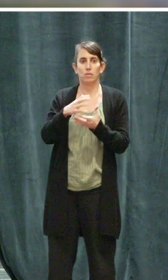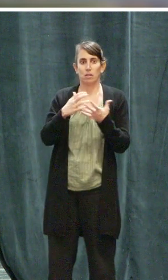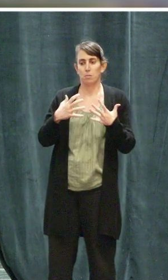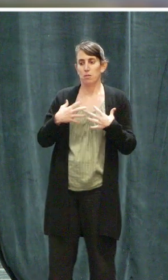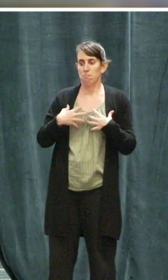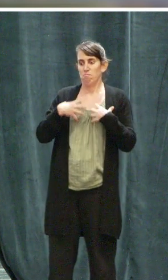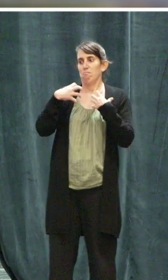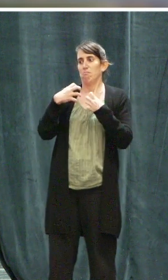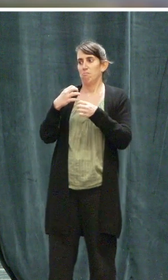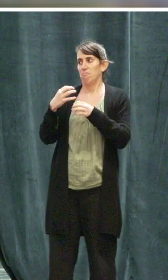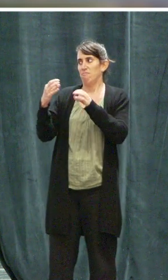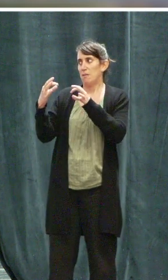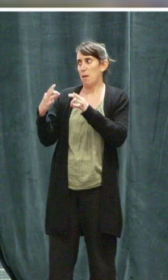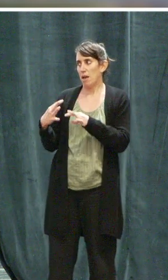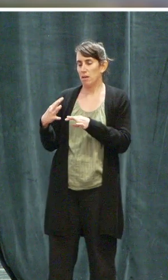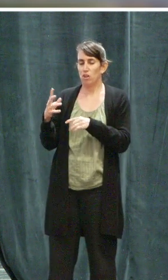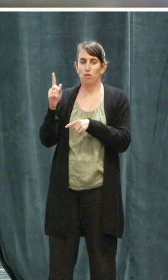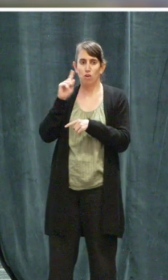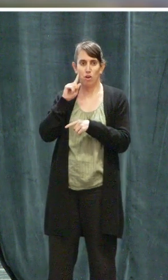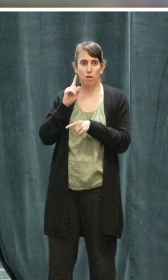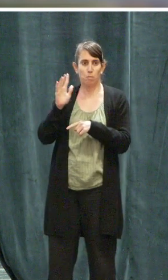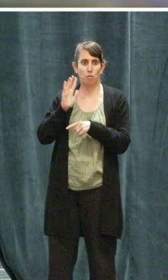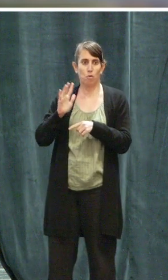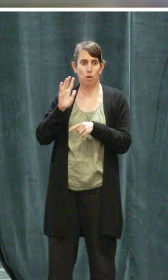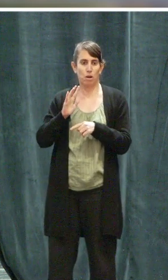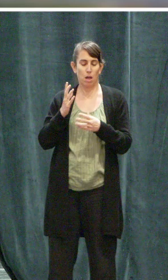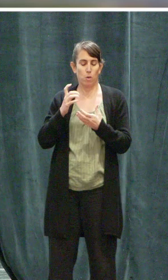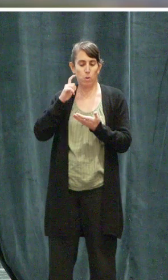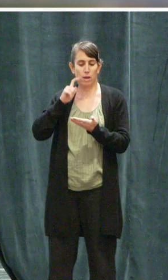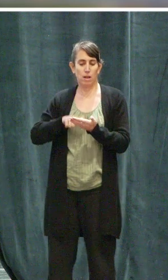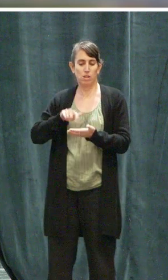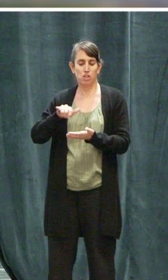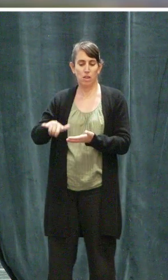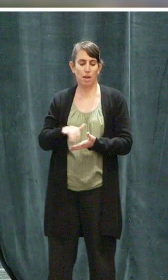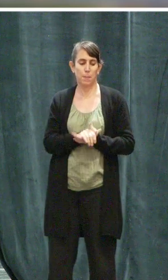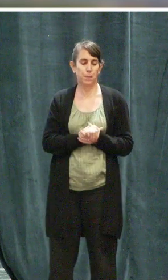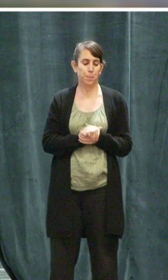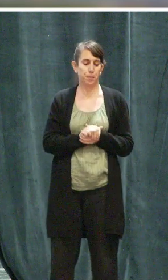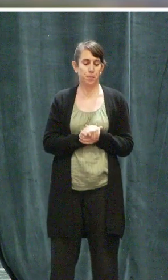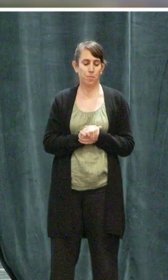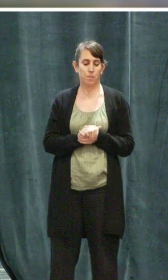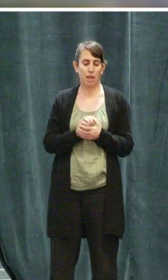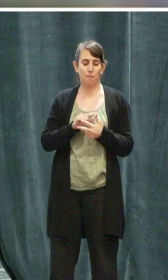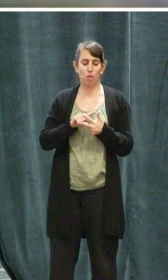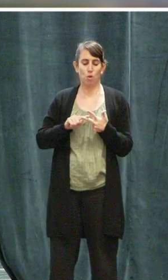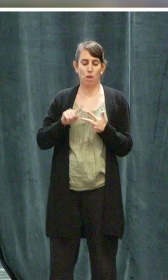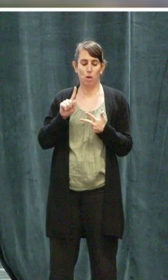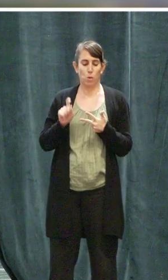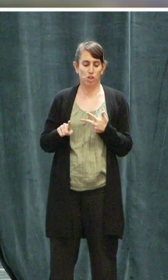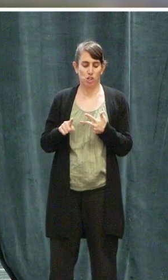you've heard before about elements and design. So, I want to acknowledge that. But I have 3 questions. One